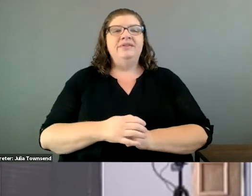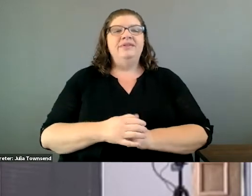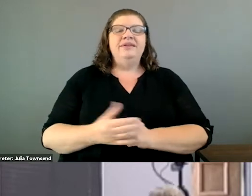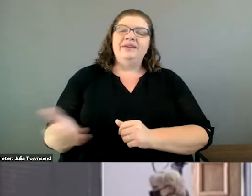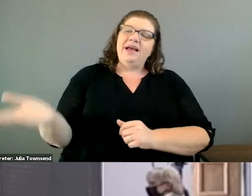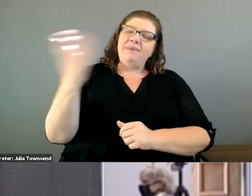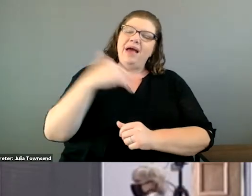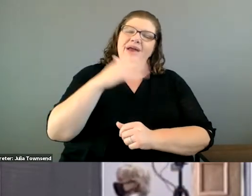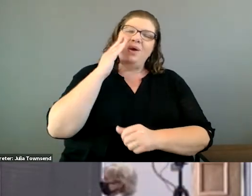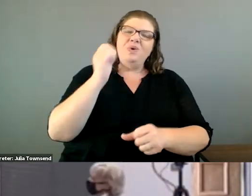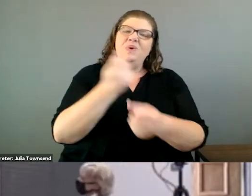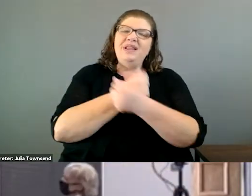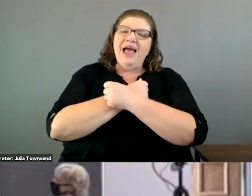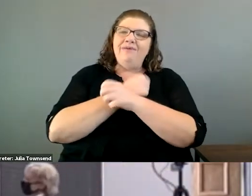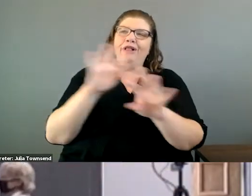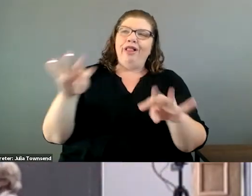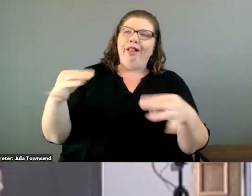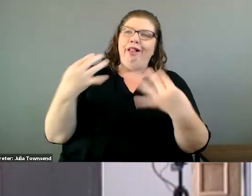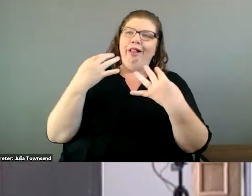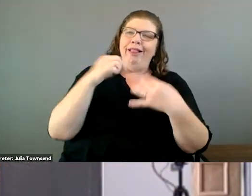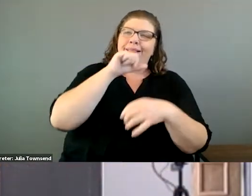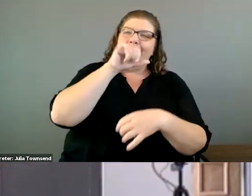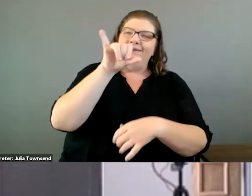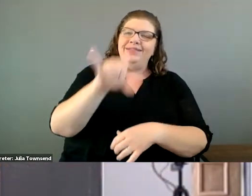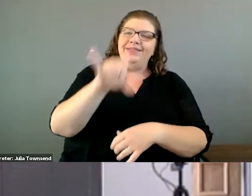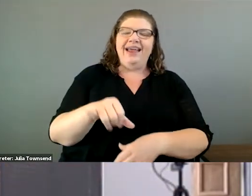you love this stuff, man.